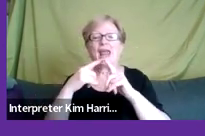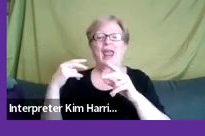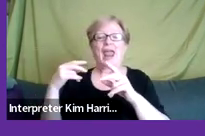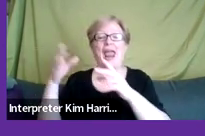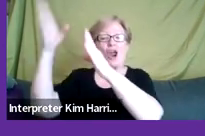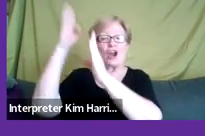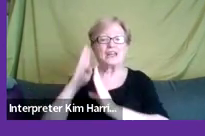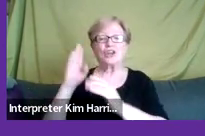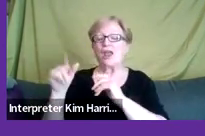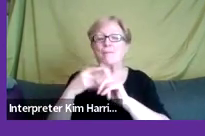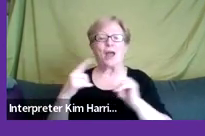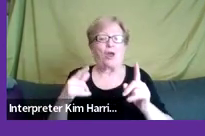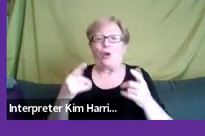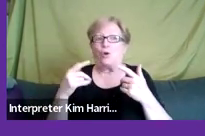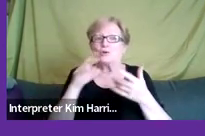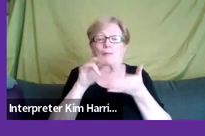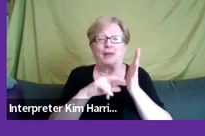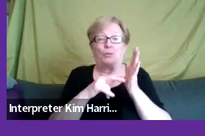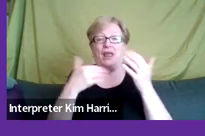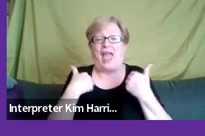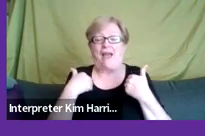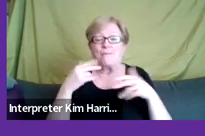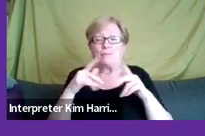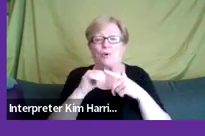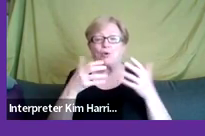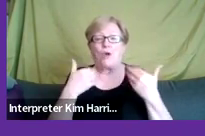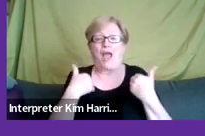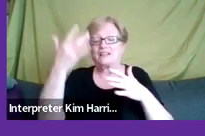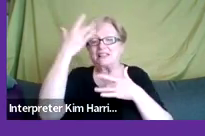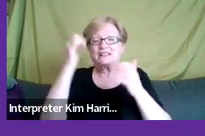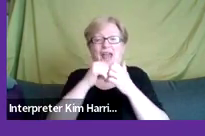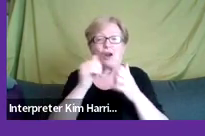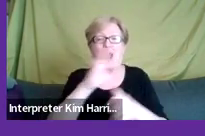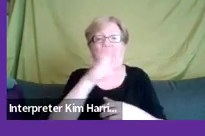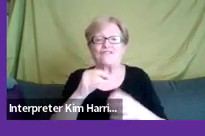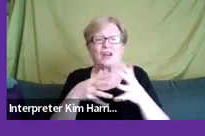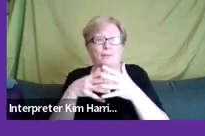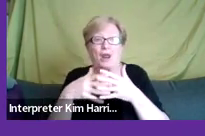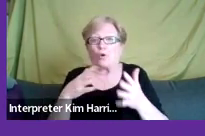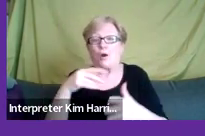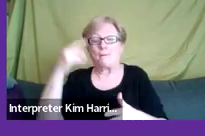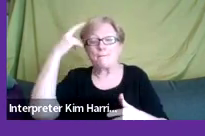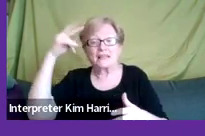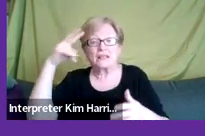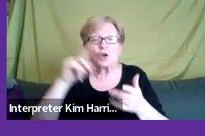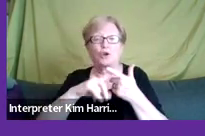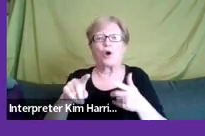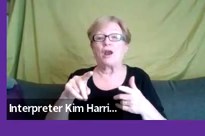have nobody that has the disease who is also African-American or African or Mexican or